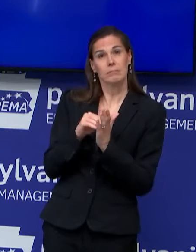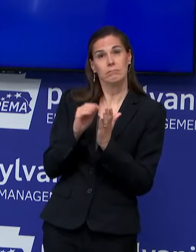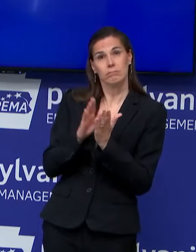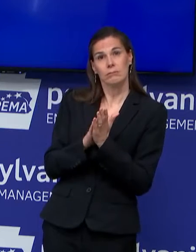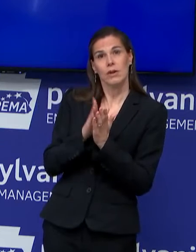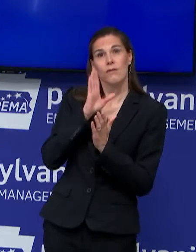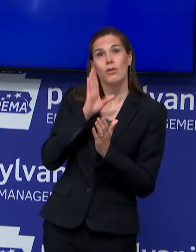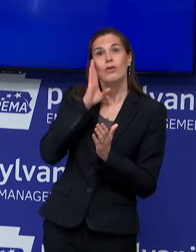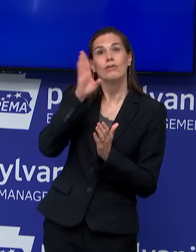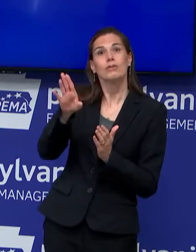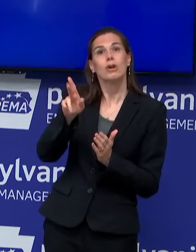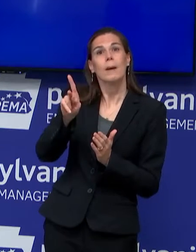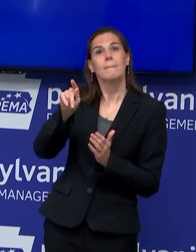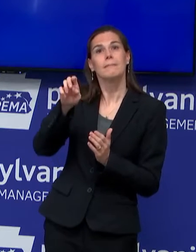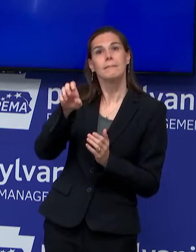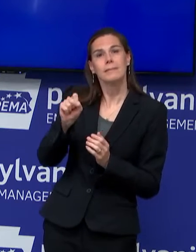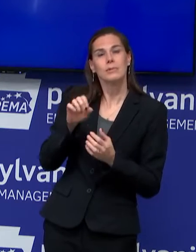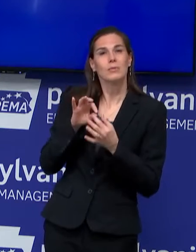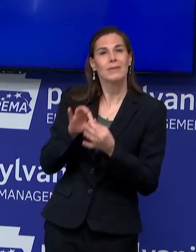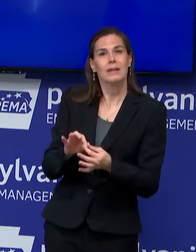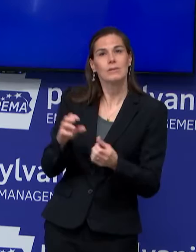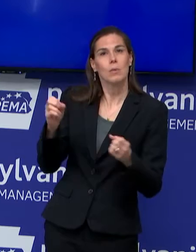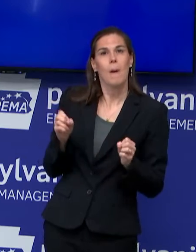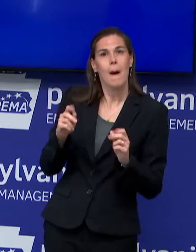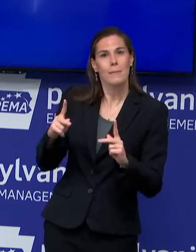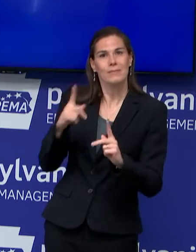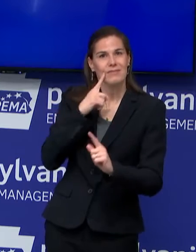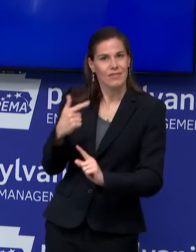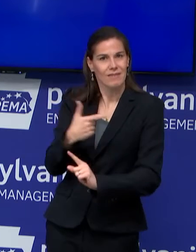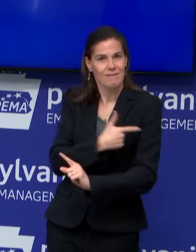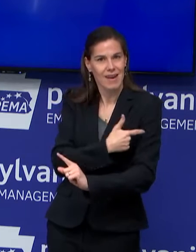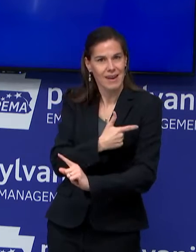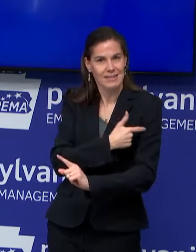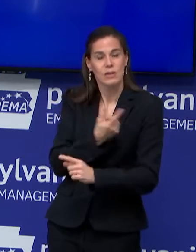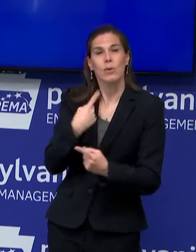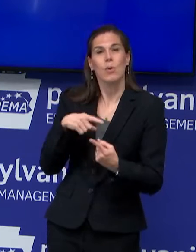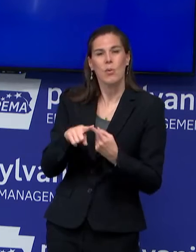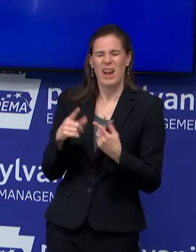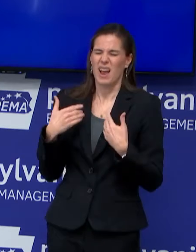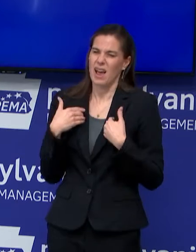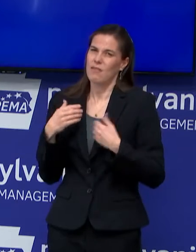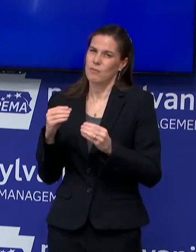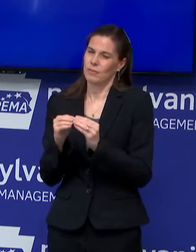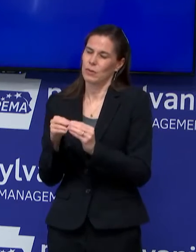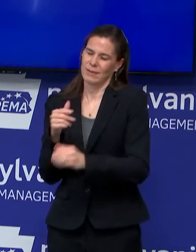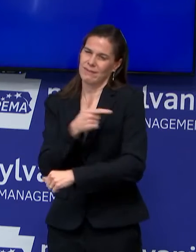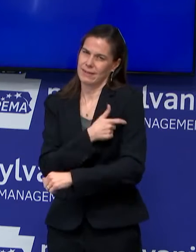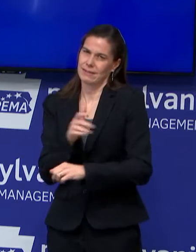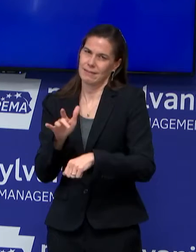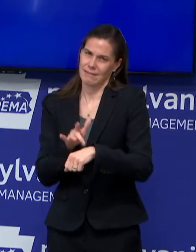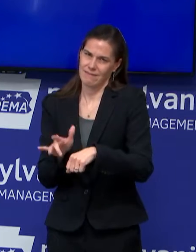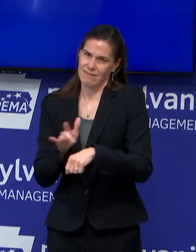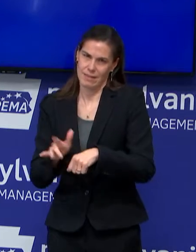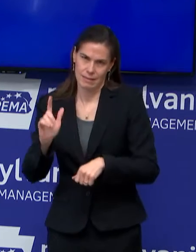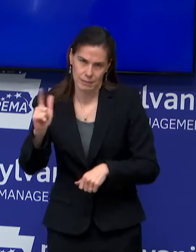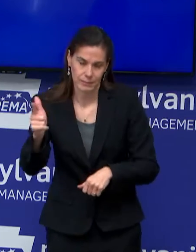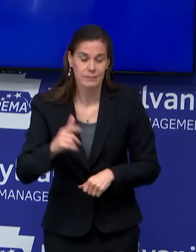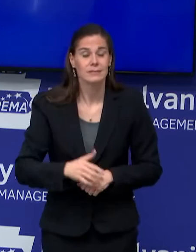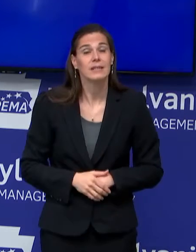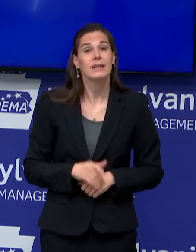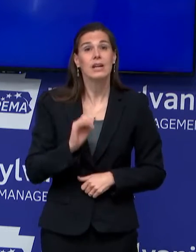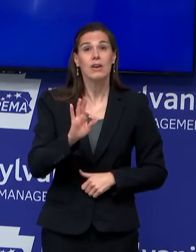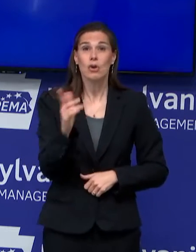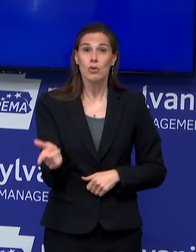receive future updates related to vaccine opportunities when there is more vaccine available. If it is your